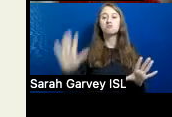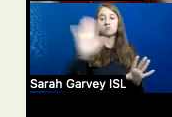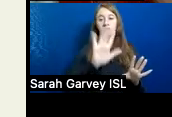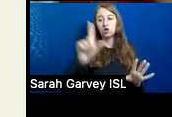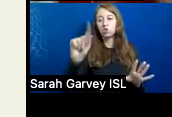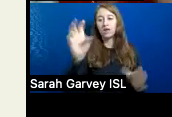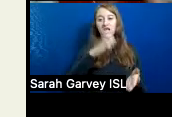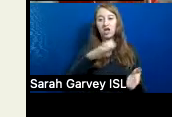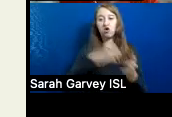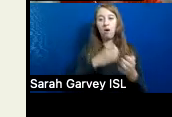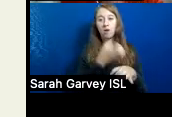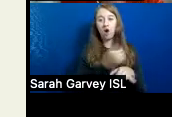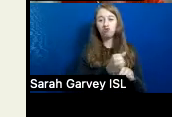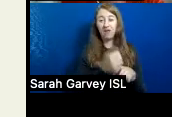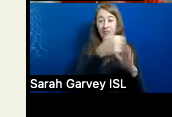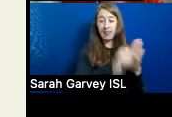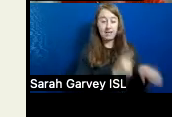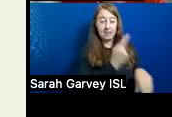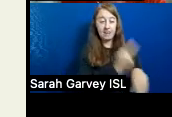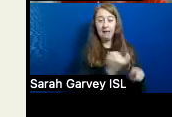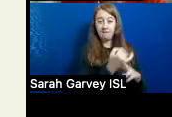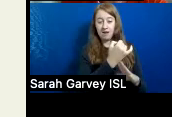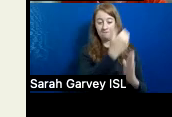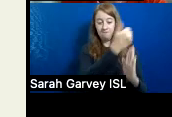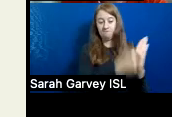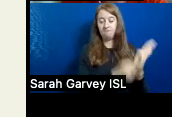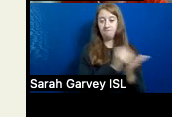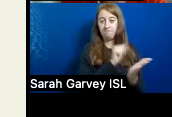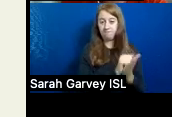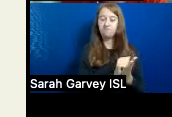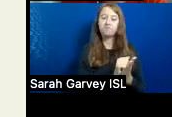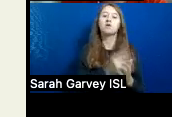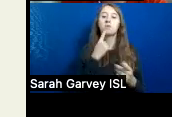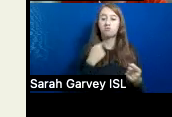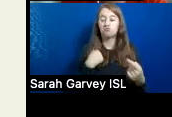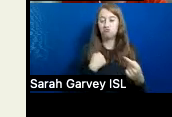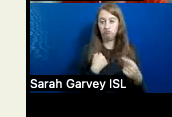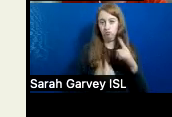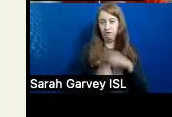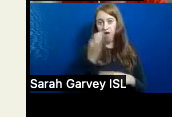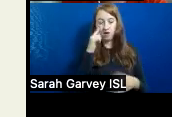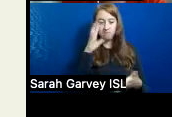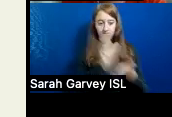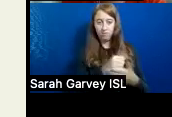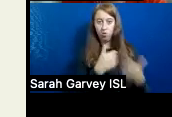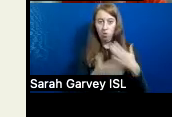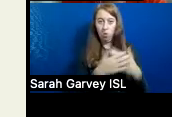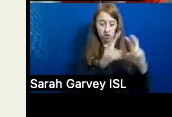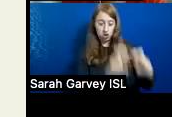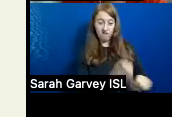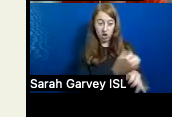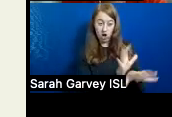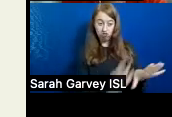in the study. We found out that among the countries that we surveyed, 47%